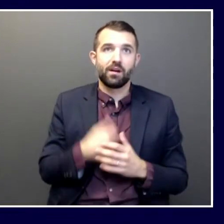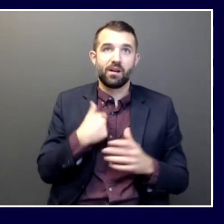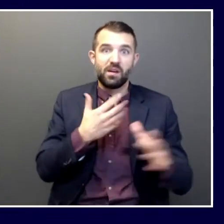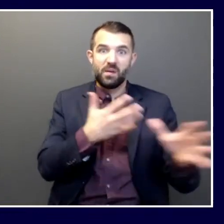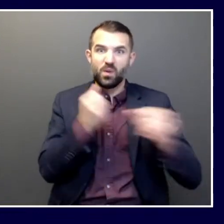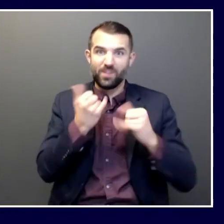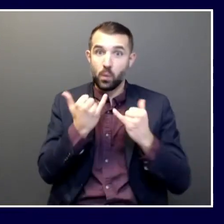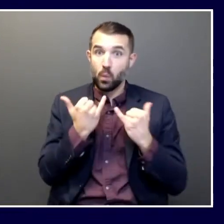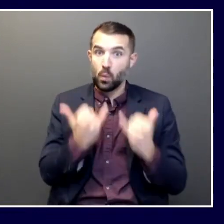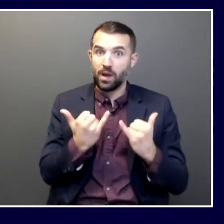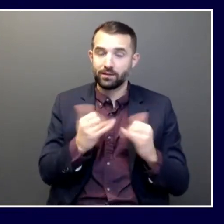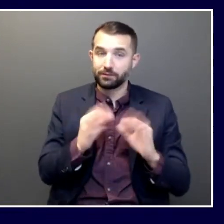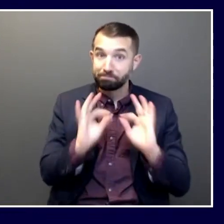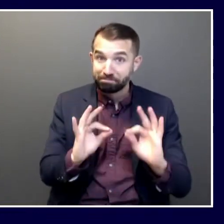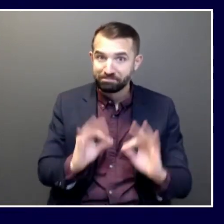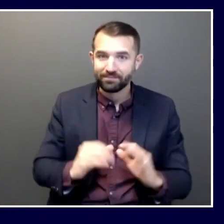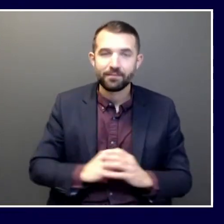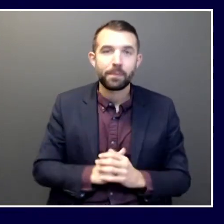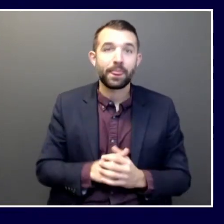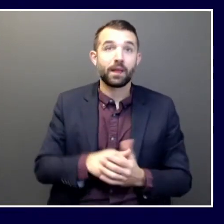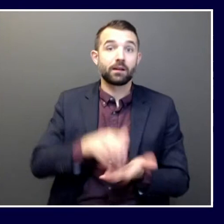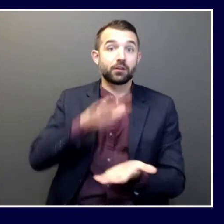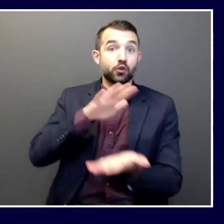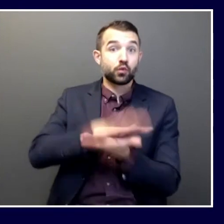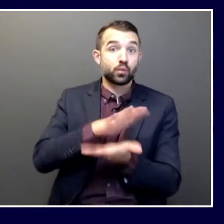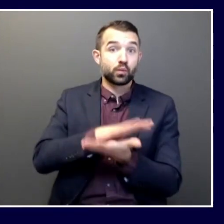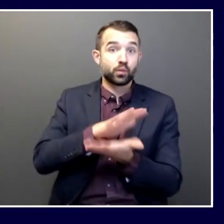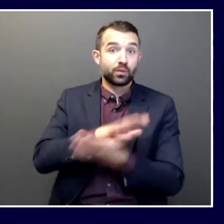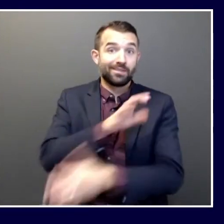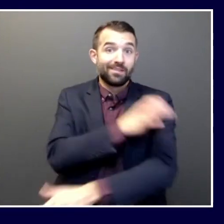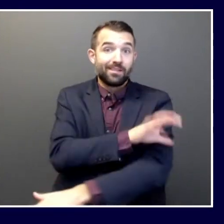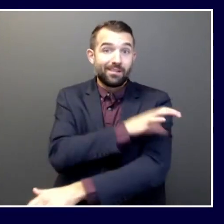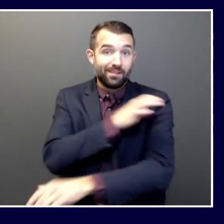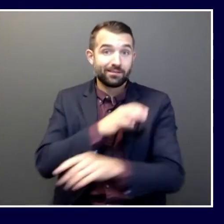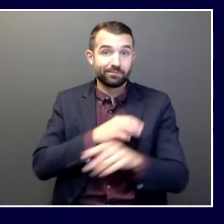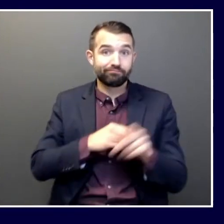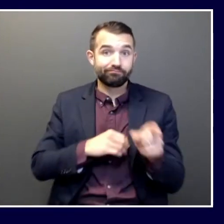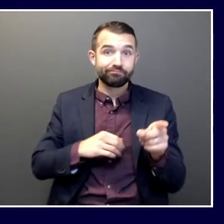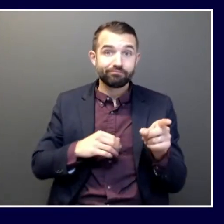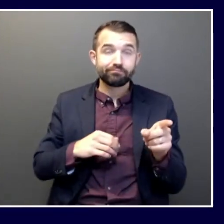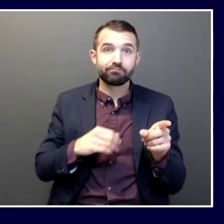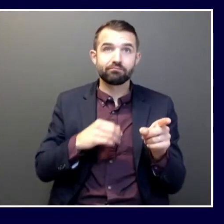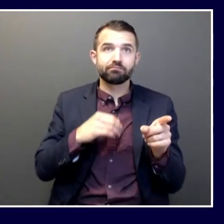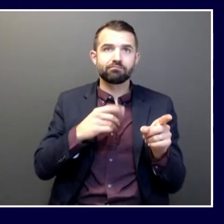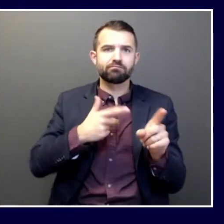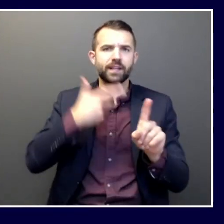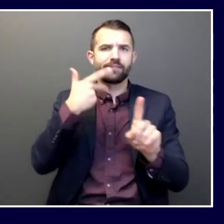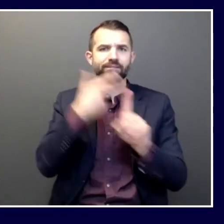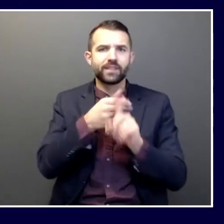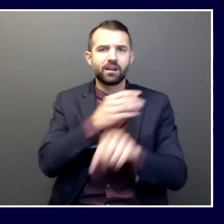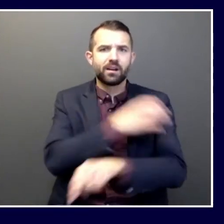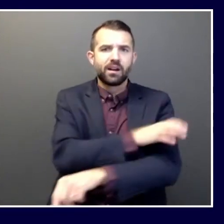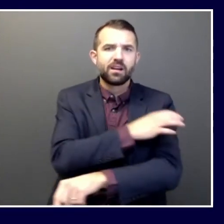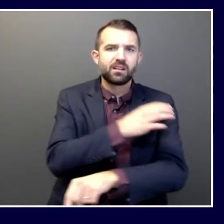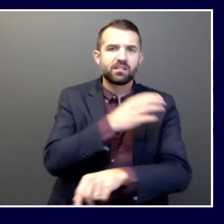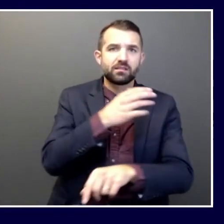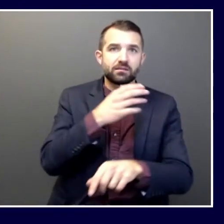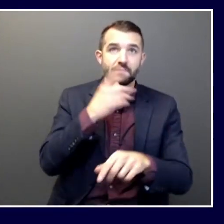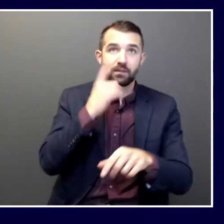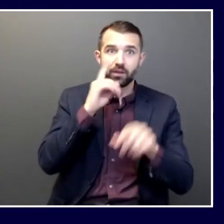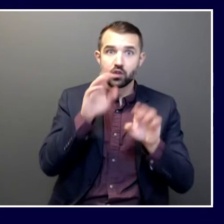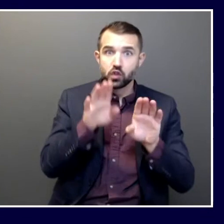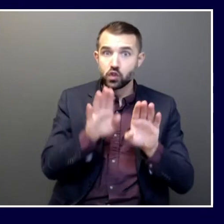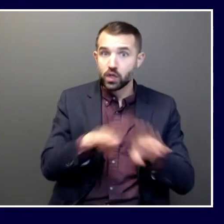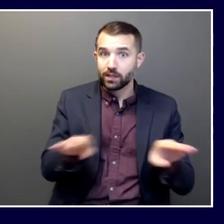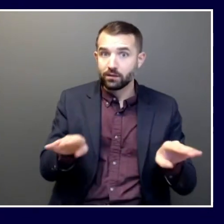a lot of school clinics and vaccine clinics for the childhood vaccine inside schools